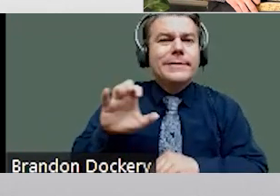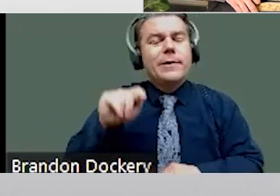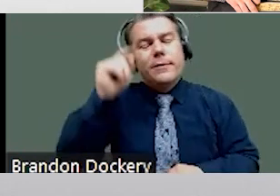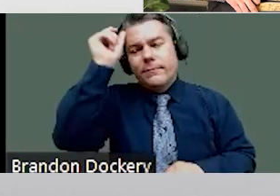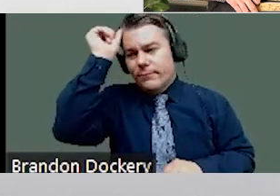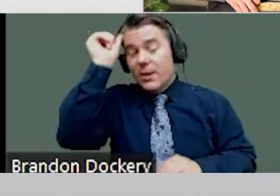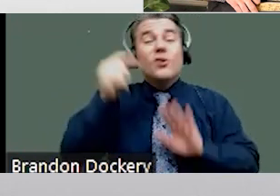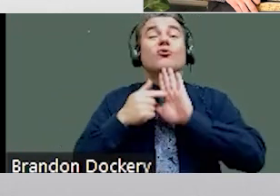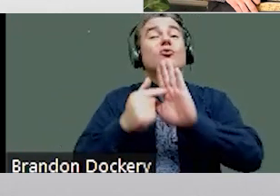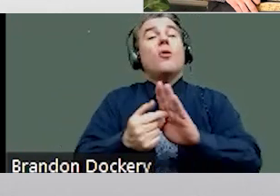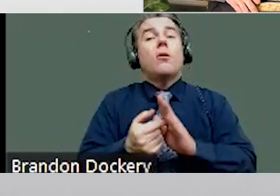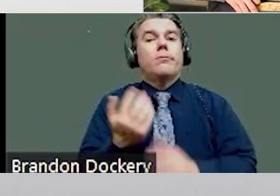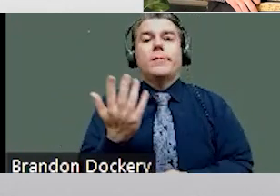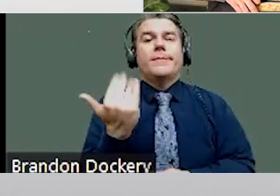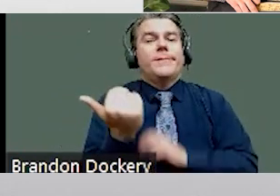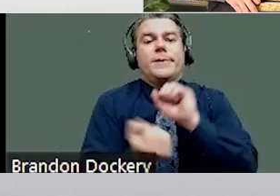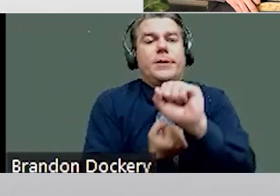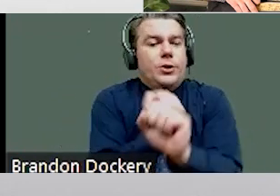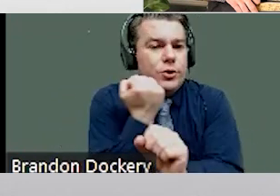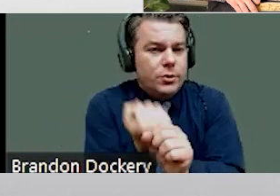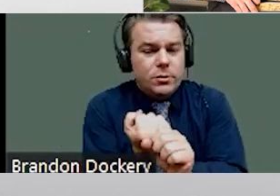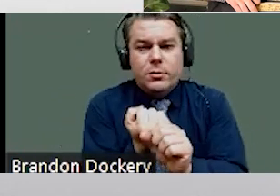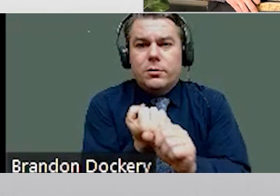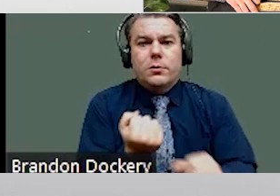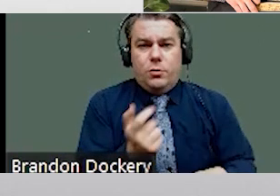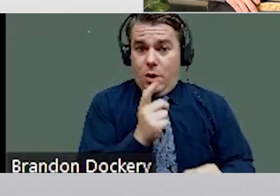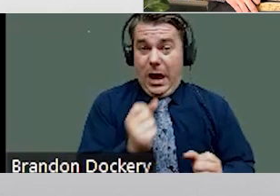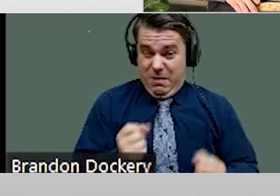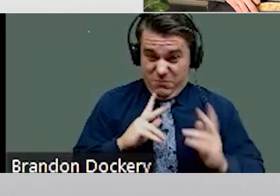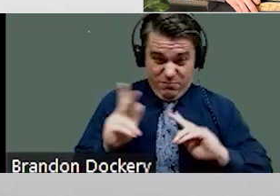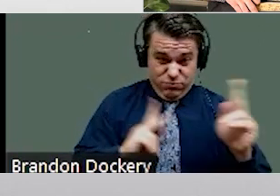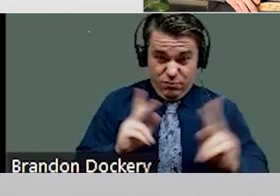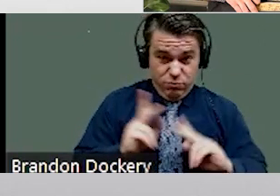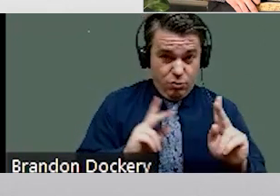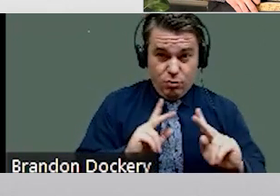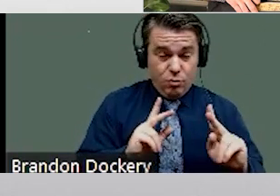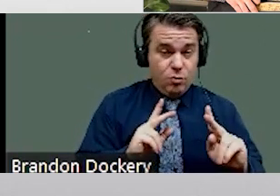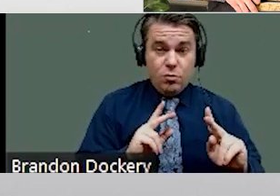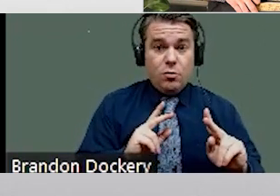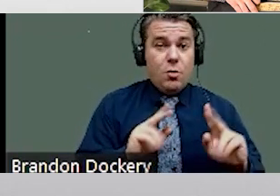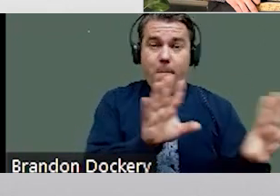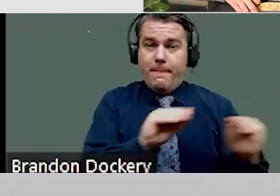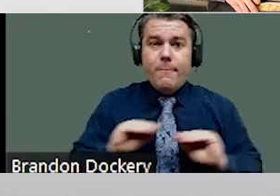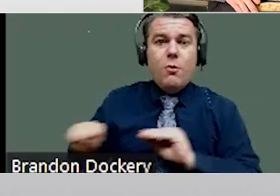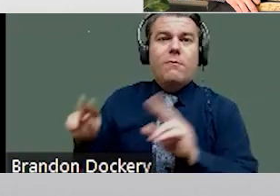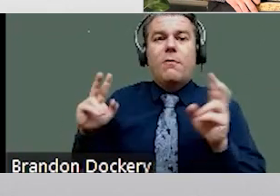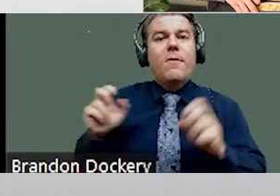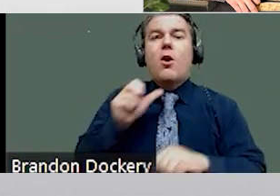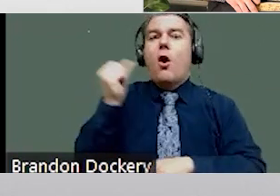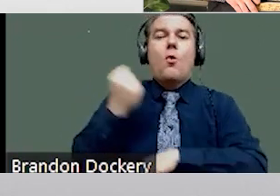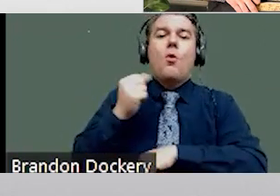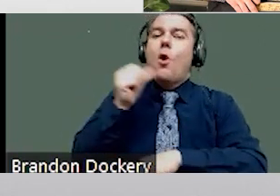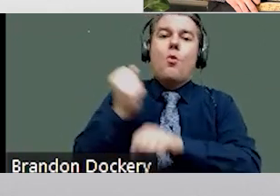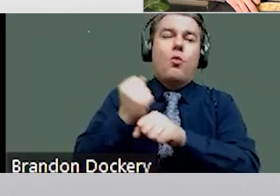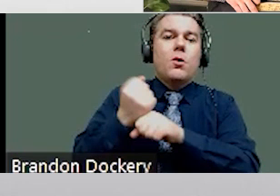that, just in the last 15 years, the number of people who are moved over just into non-work